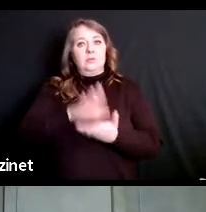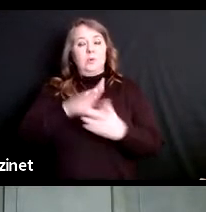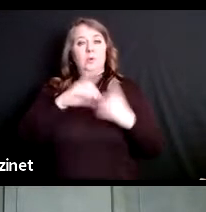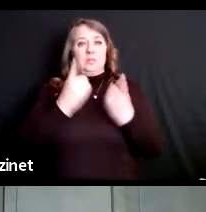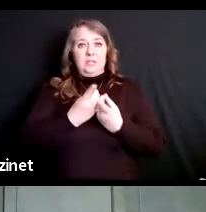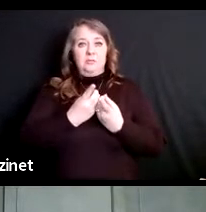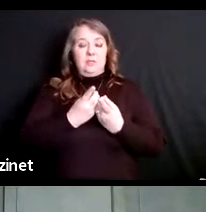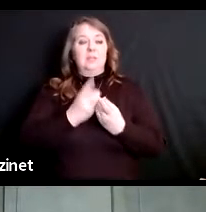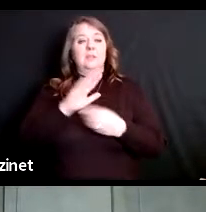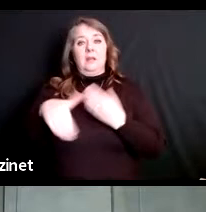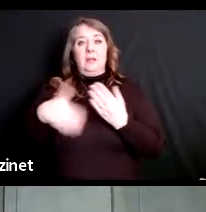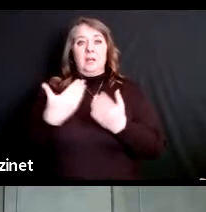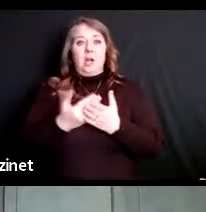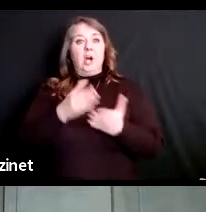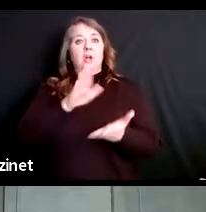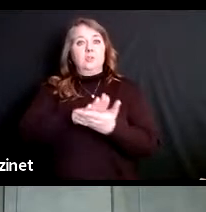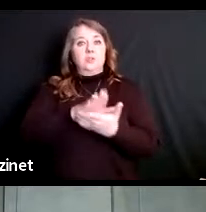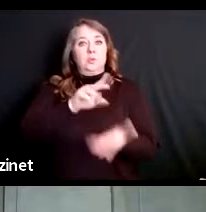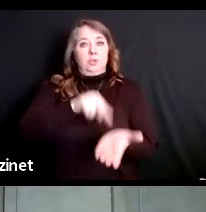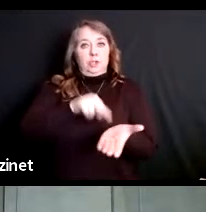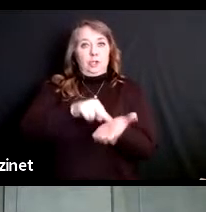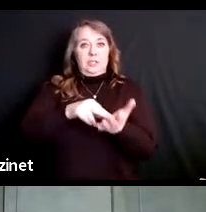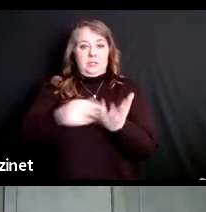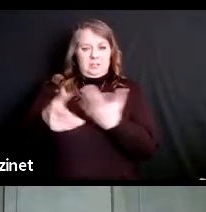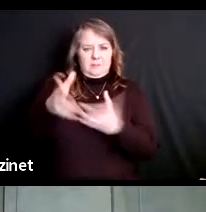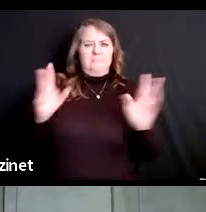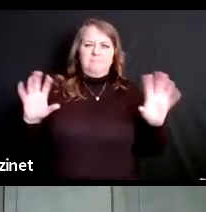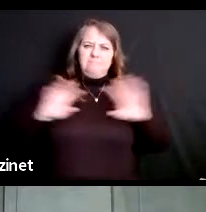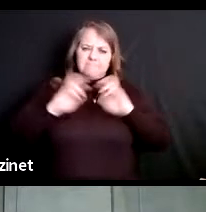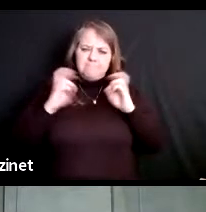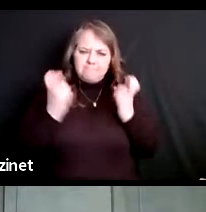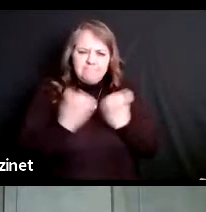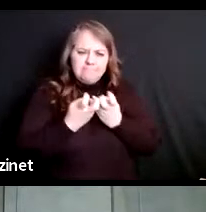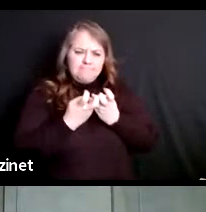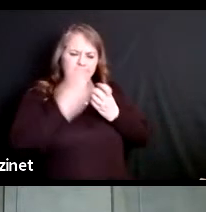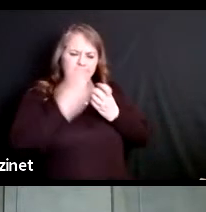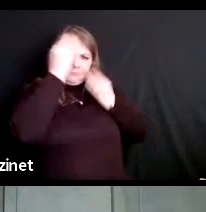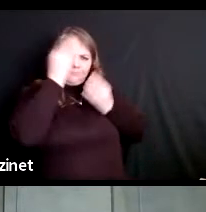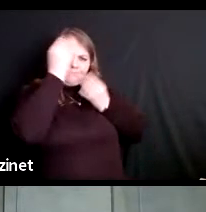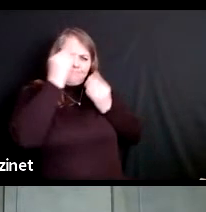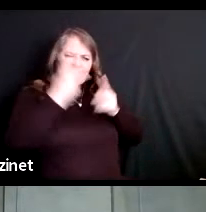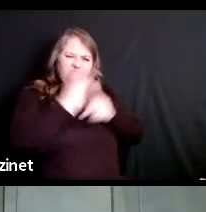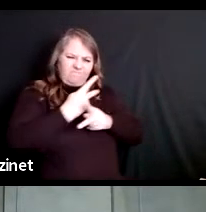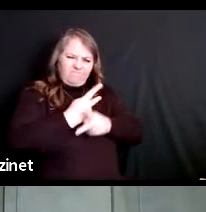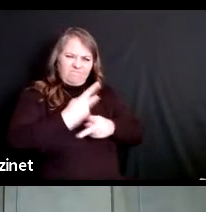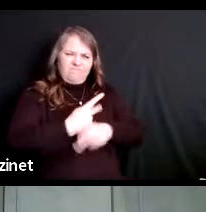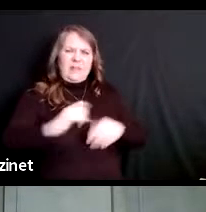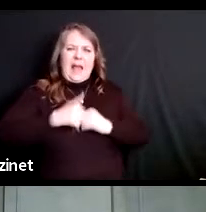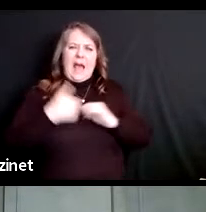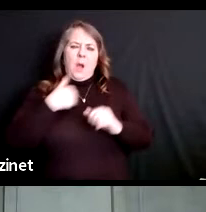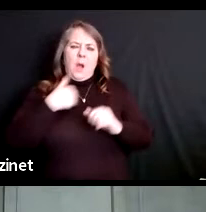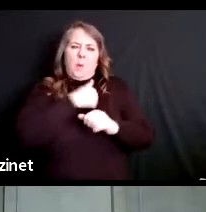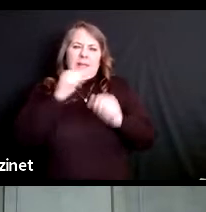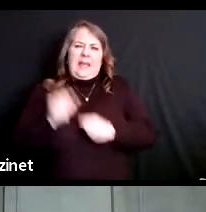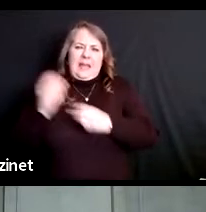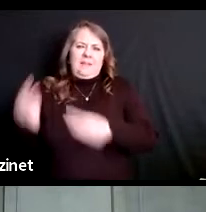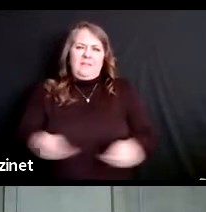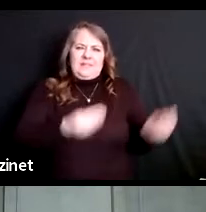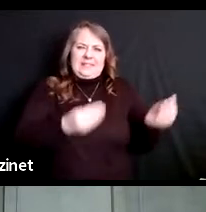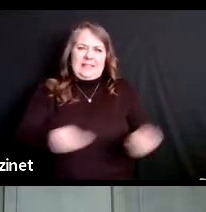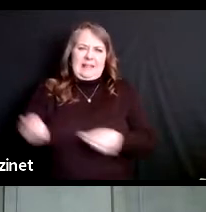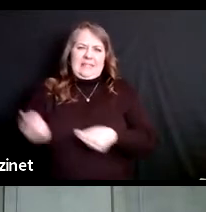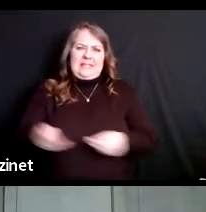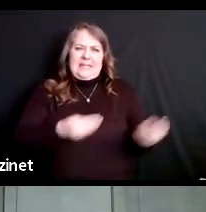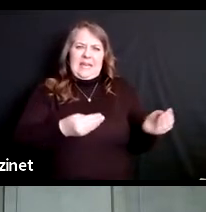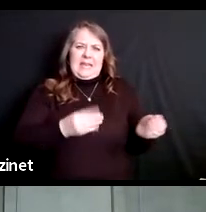school nurses all get together frequently to come up with ways that we can help facilitate